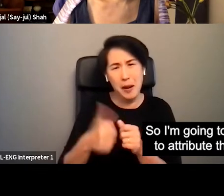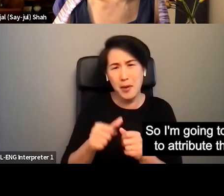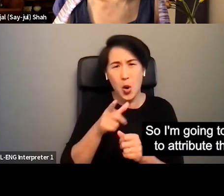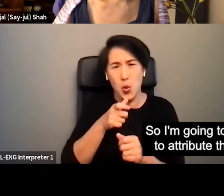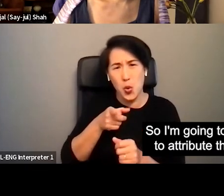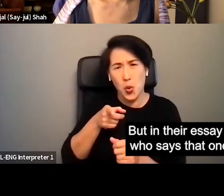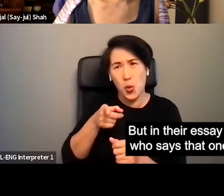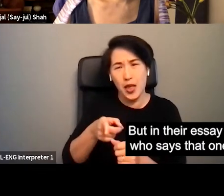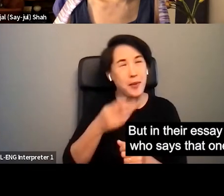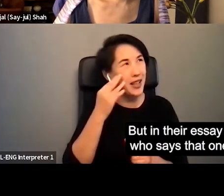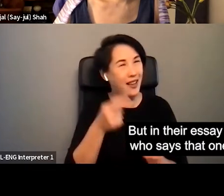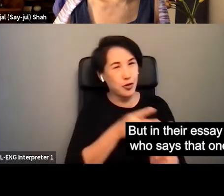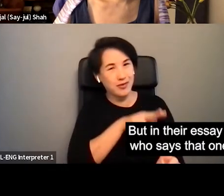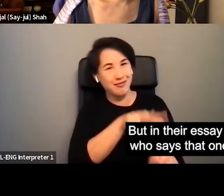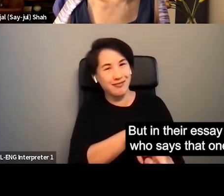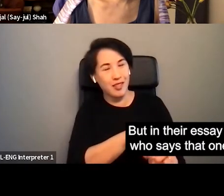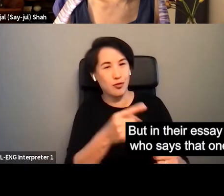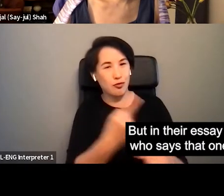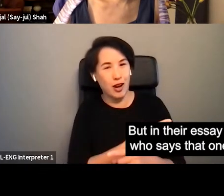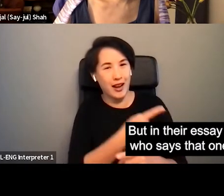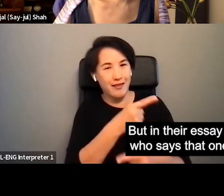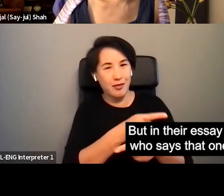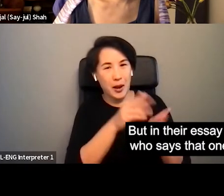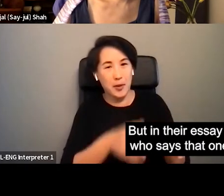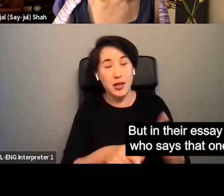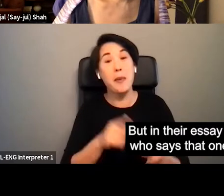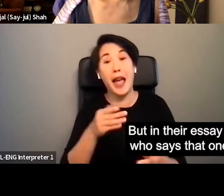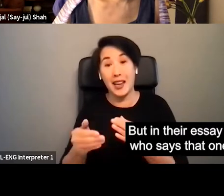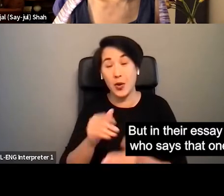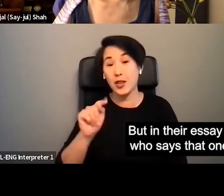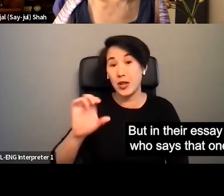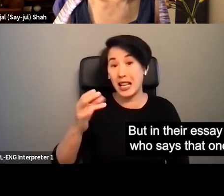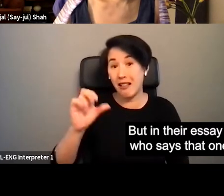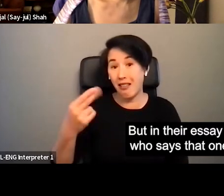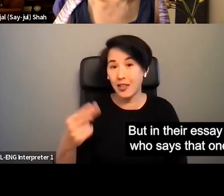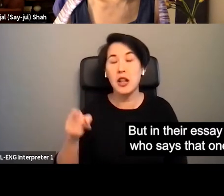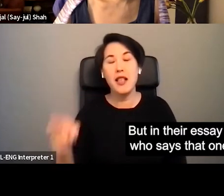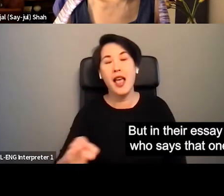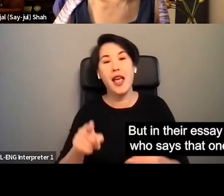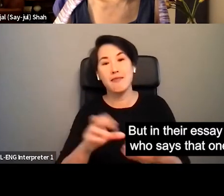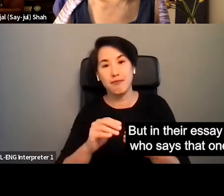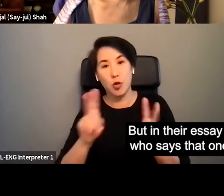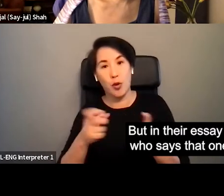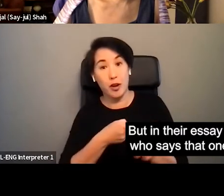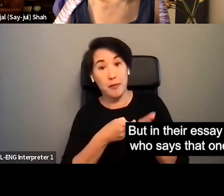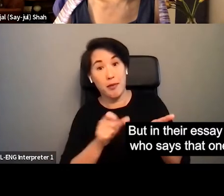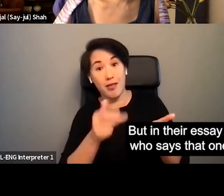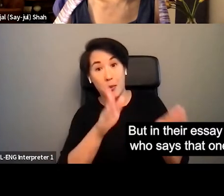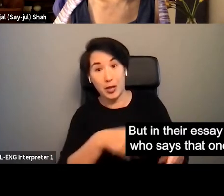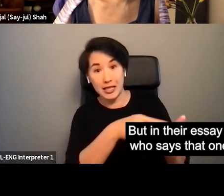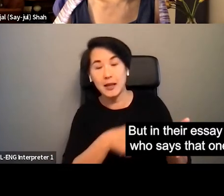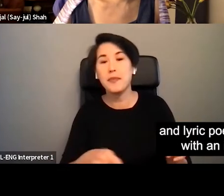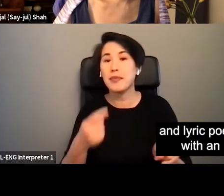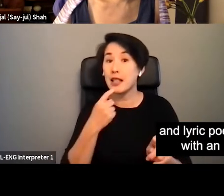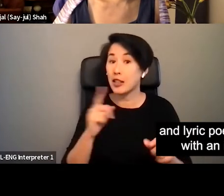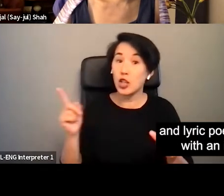the quote properly. But in their essay, they quote somebody who says that one of the origins of